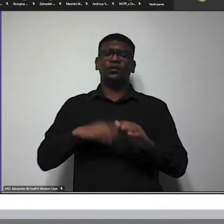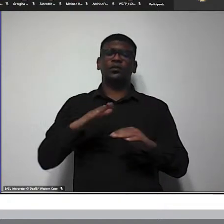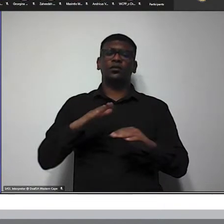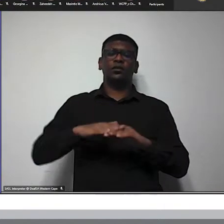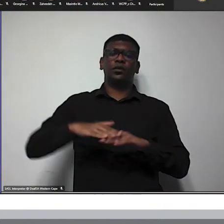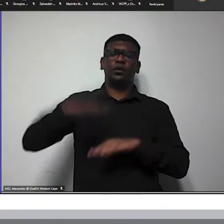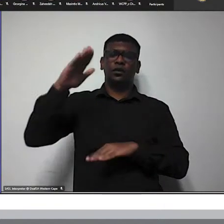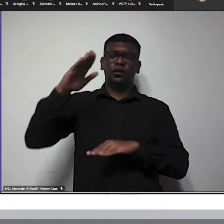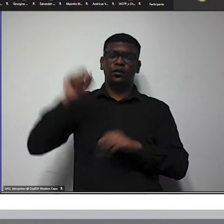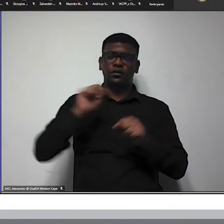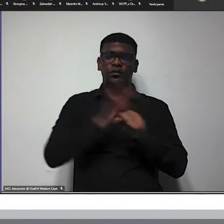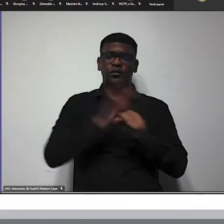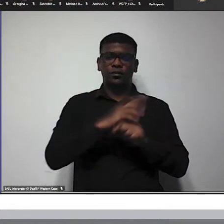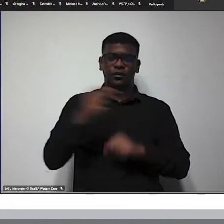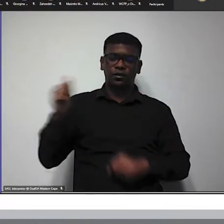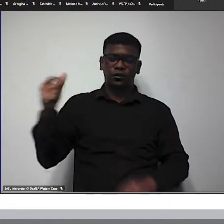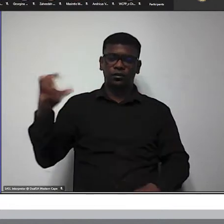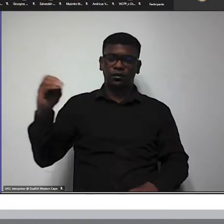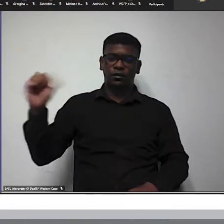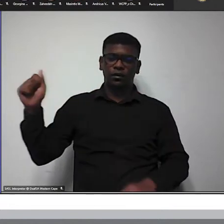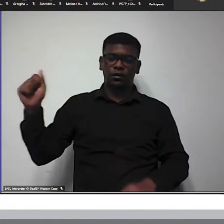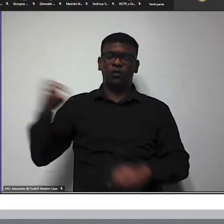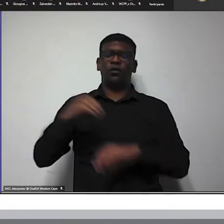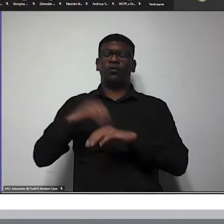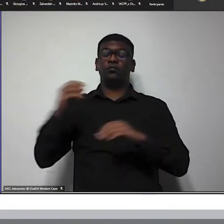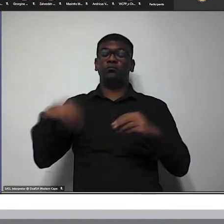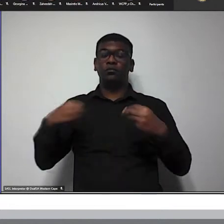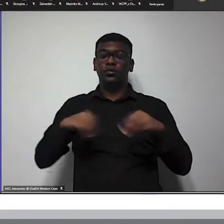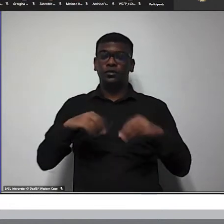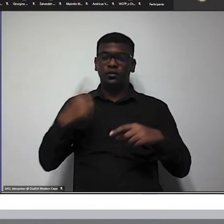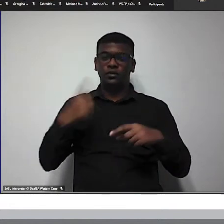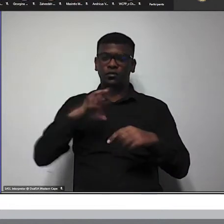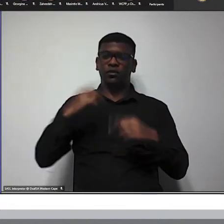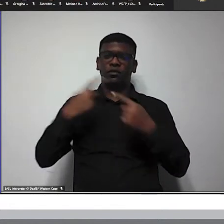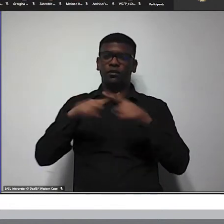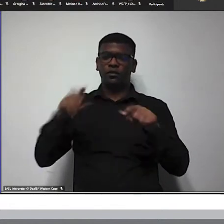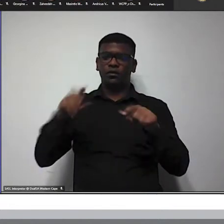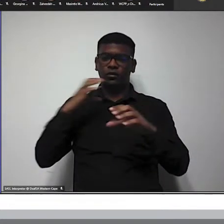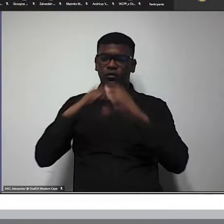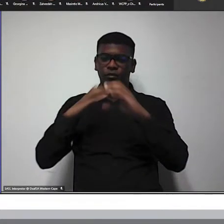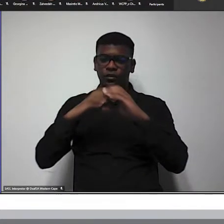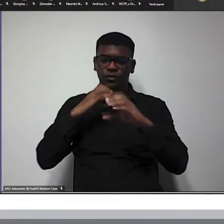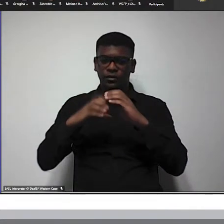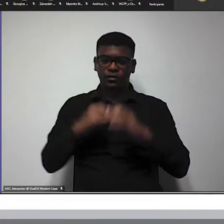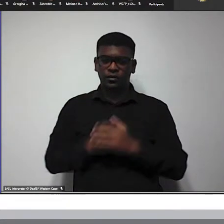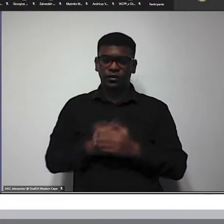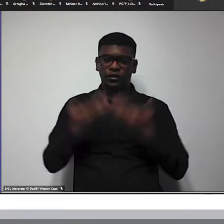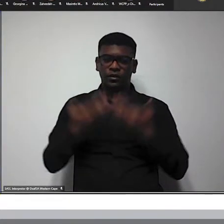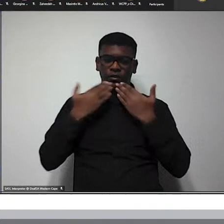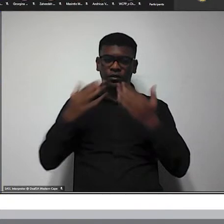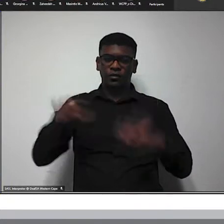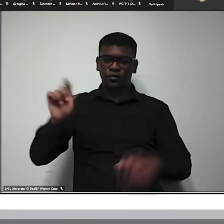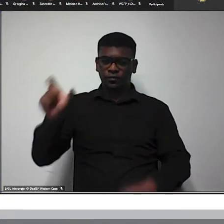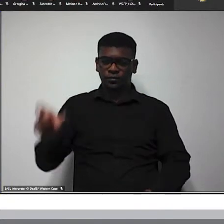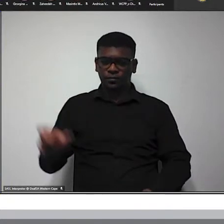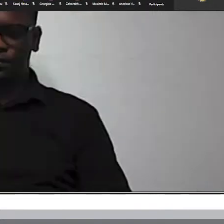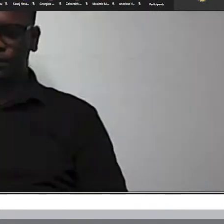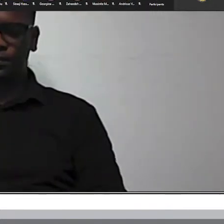the impact of AGOA on our businesses, so there'll be different communications that will also be issued. Thank you, Chair.